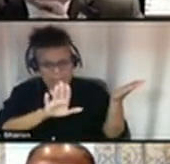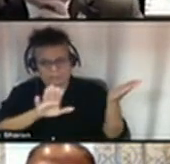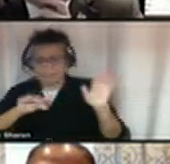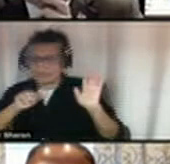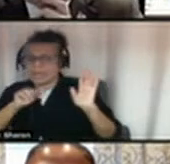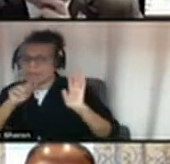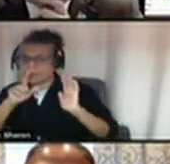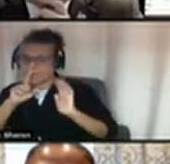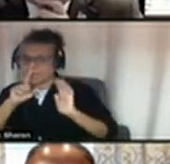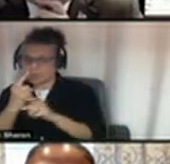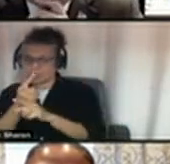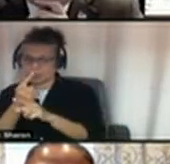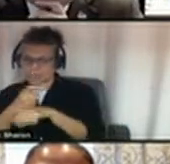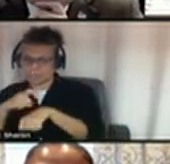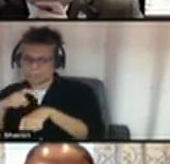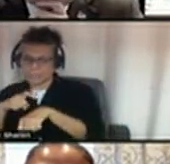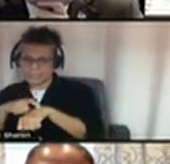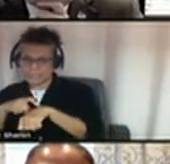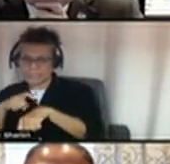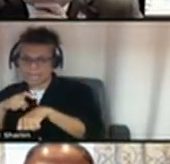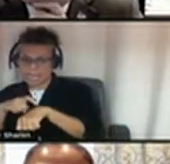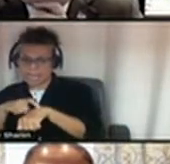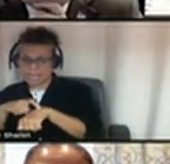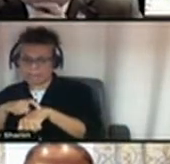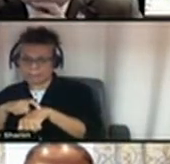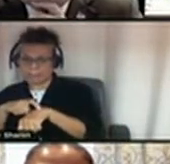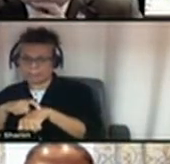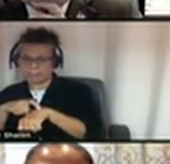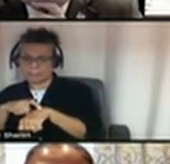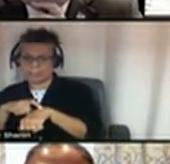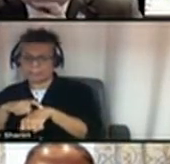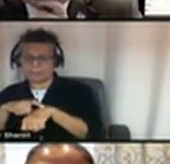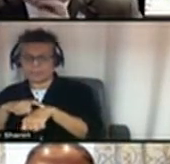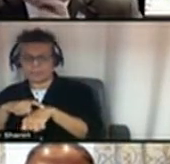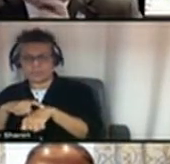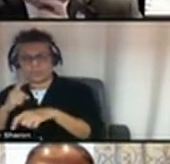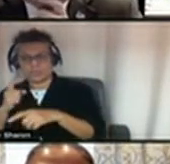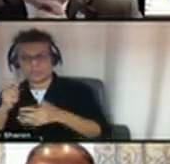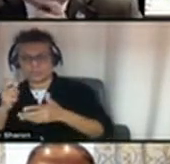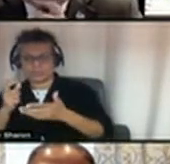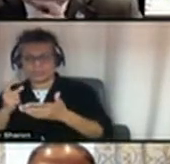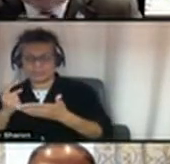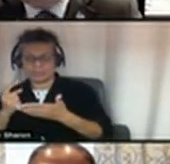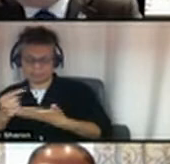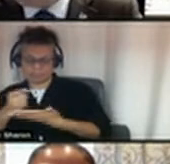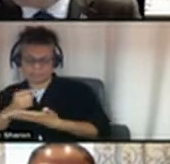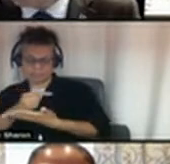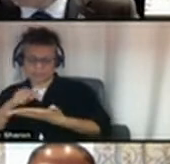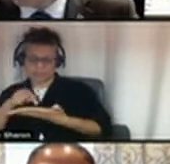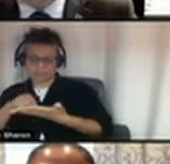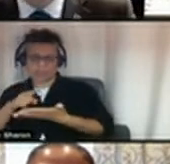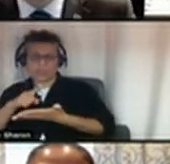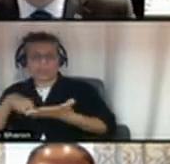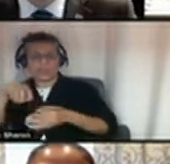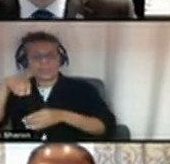is the appropriate time to maybe we reevaluate something in the